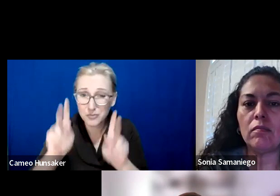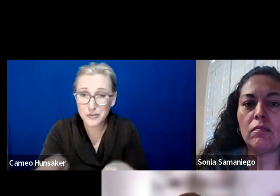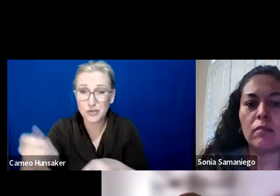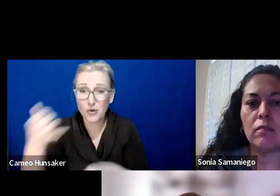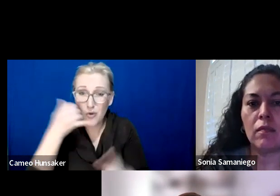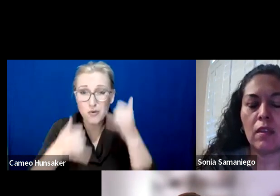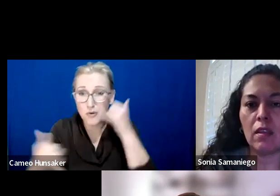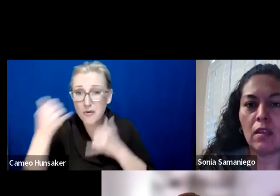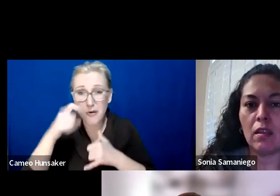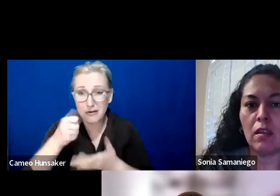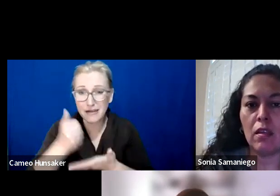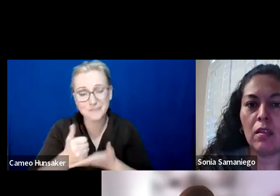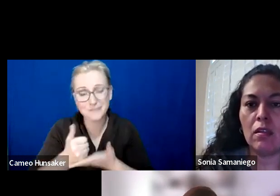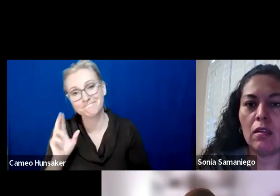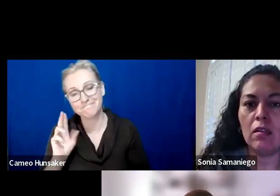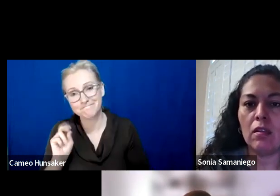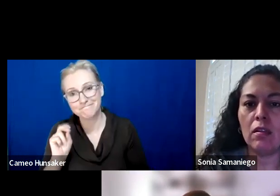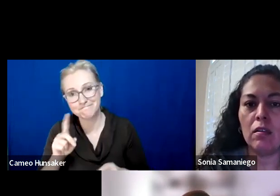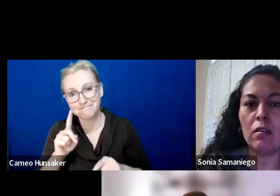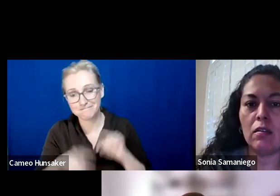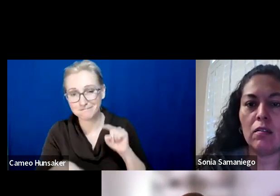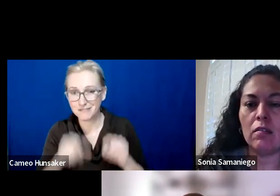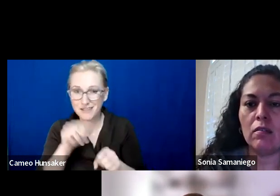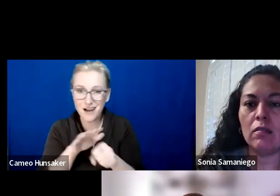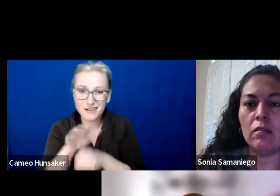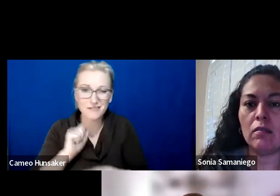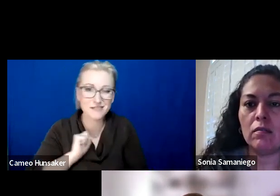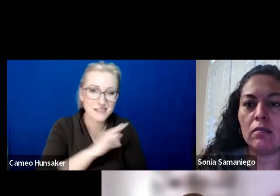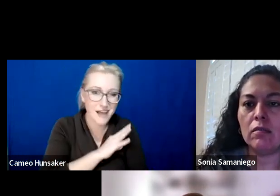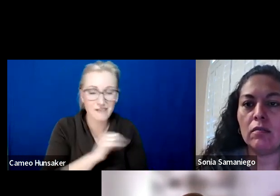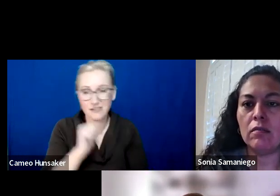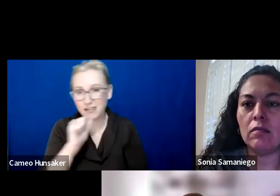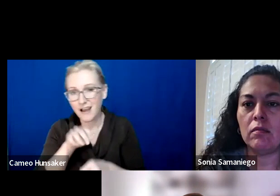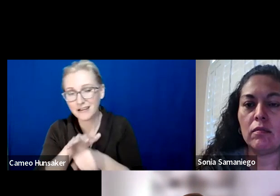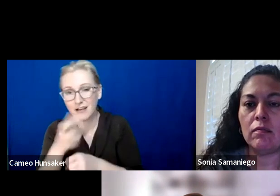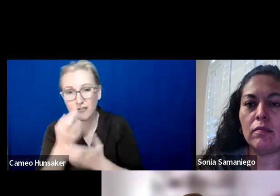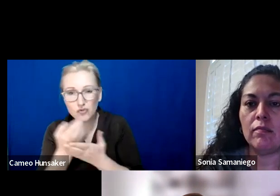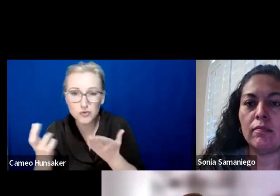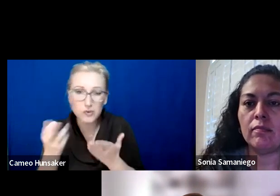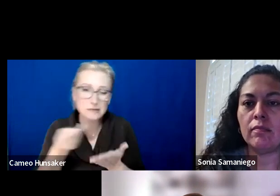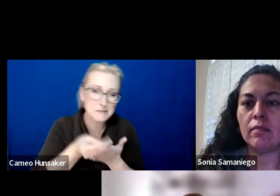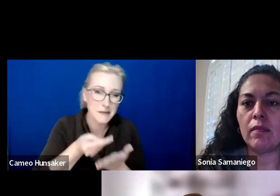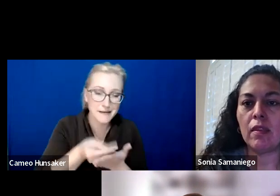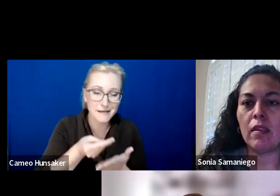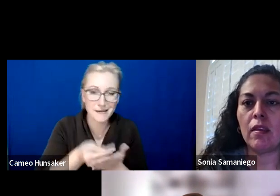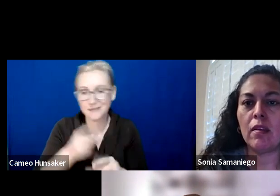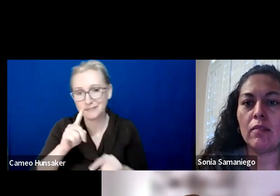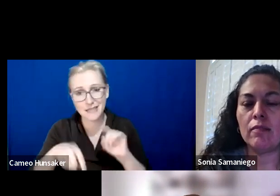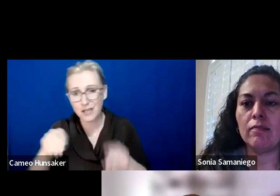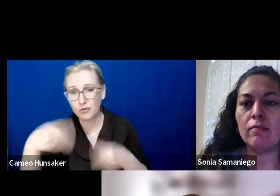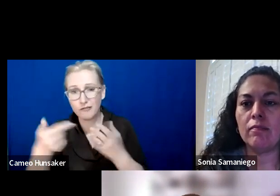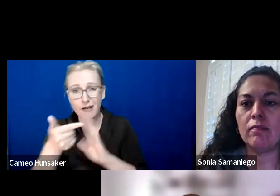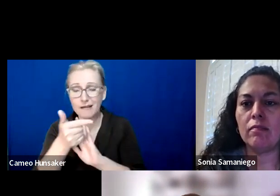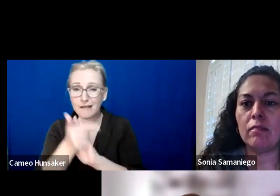So because we just don't have enough staff or resources to provide legal representation to everyone who could use